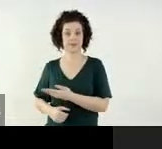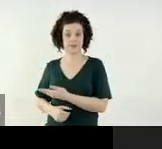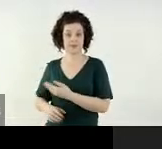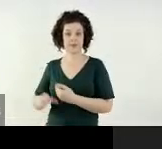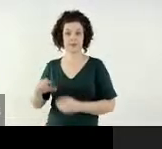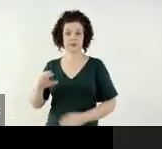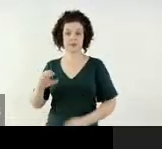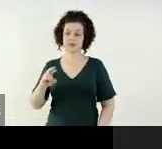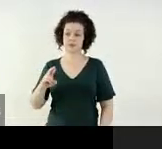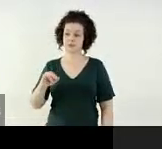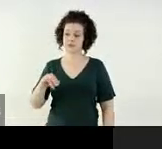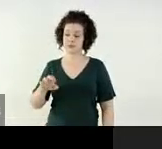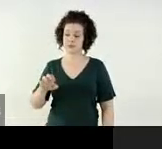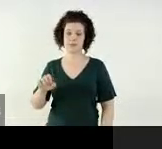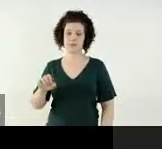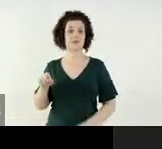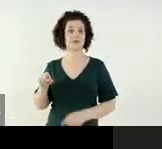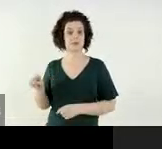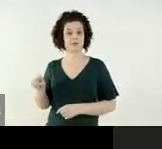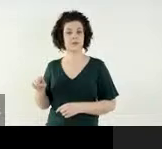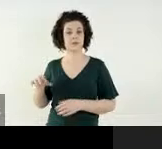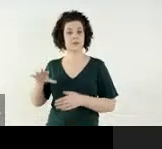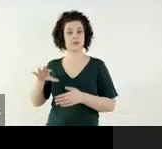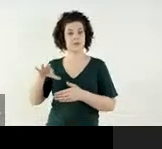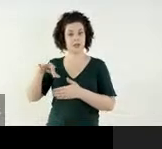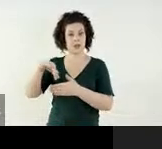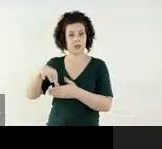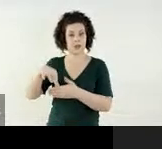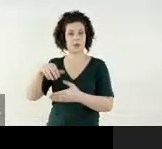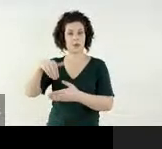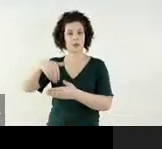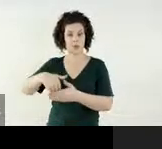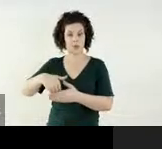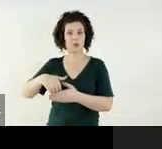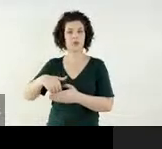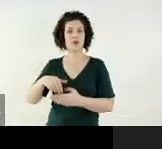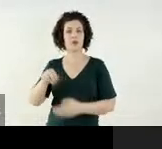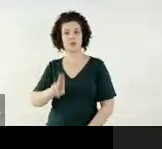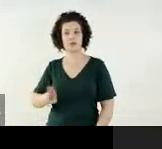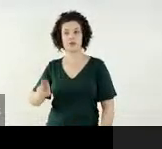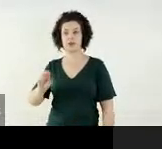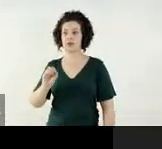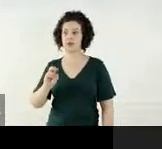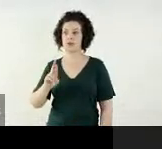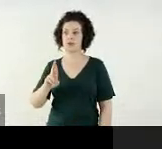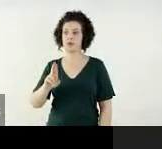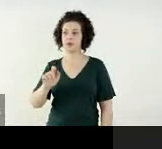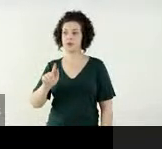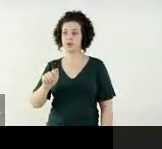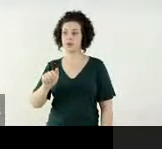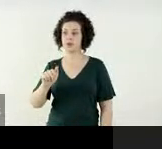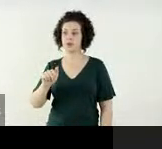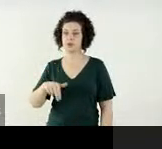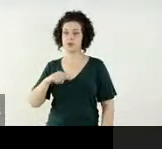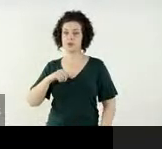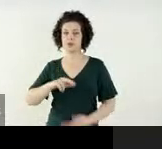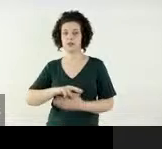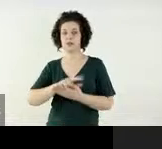whose archive of photographs at the University of Oregon exceeds 950 photographic objects.